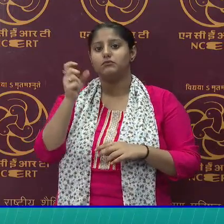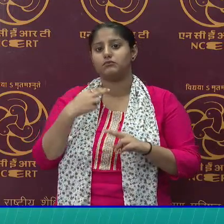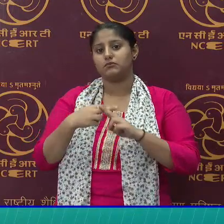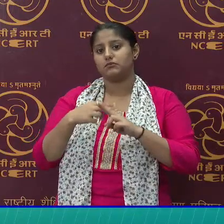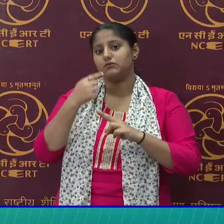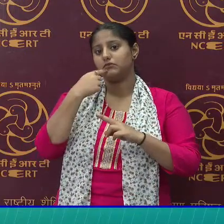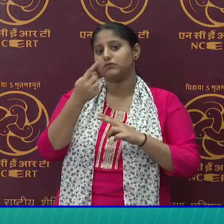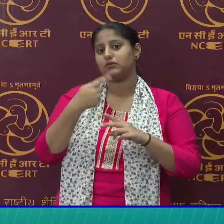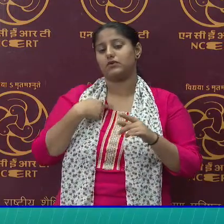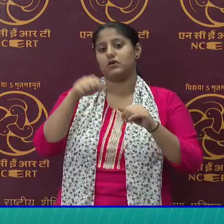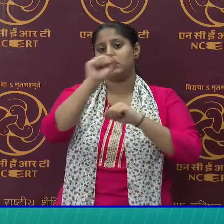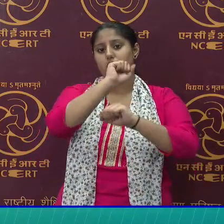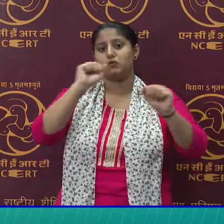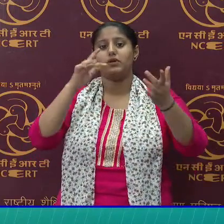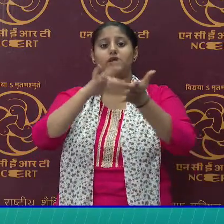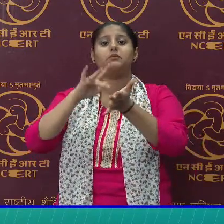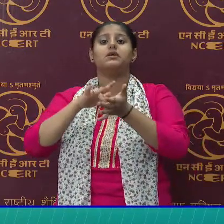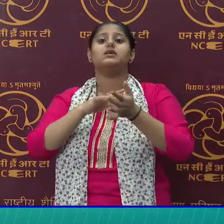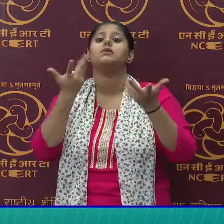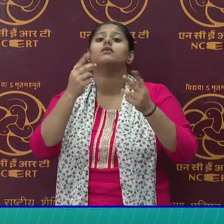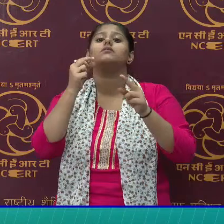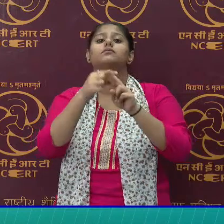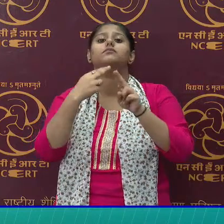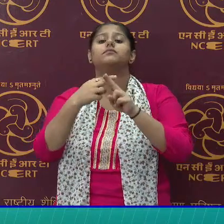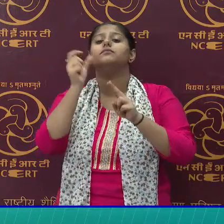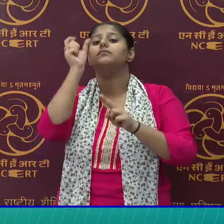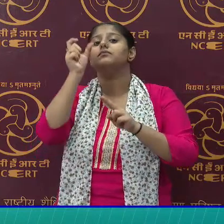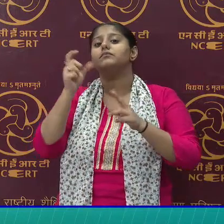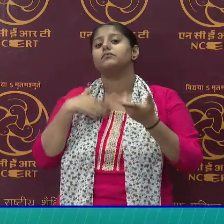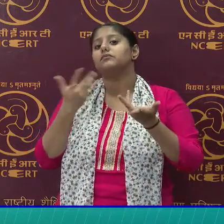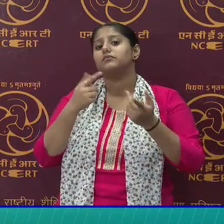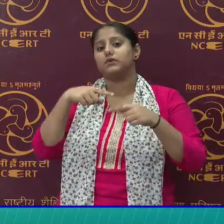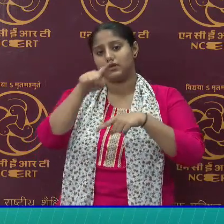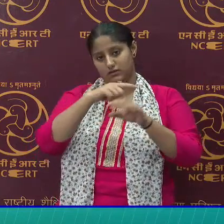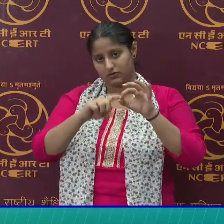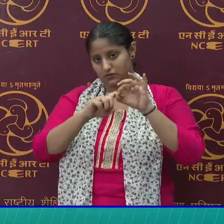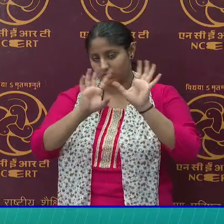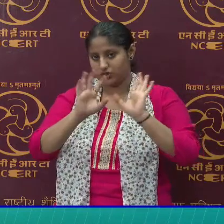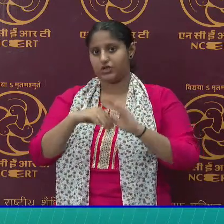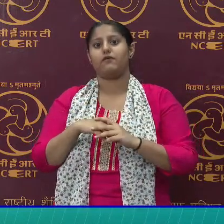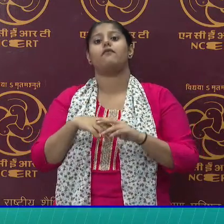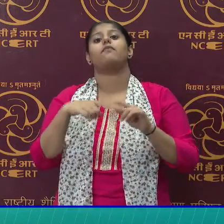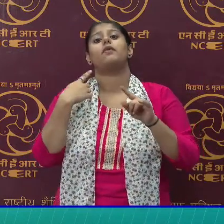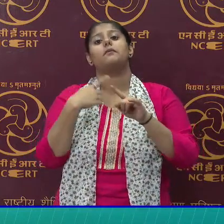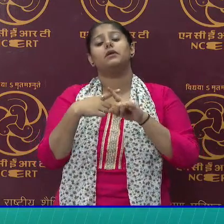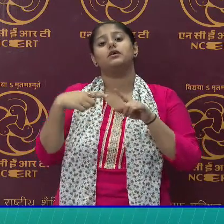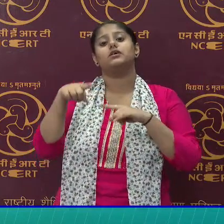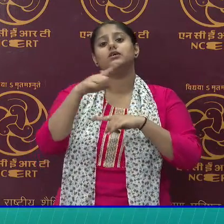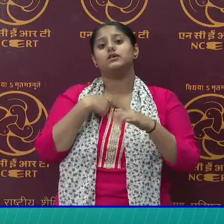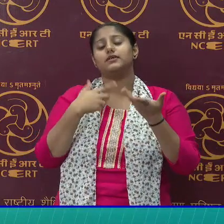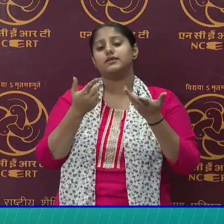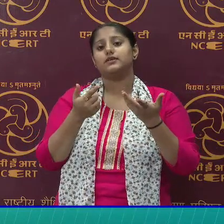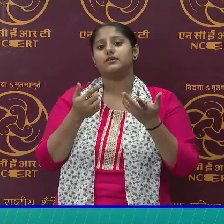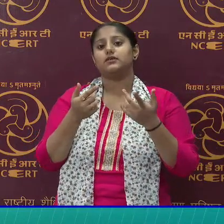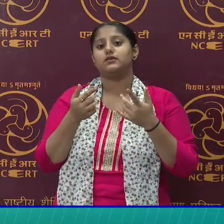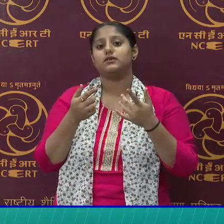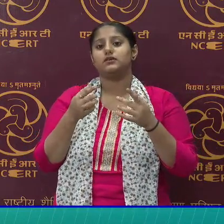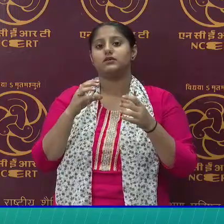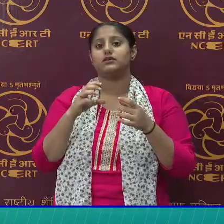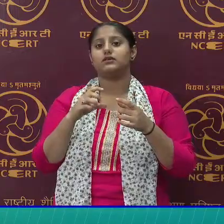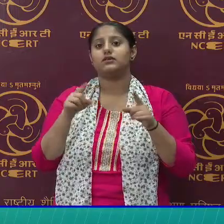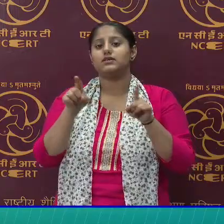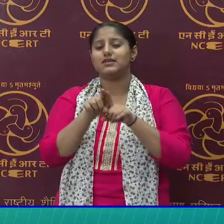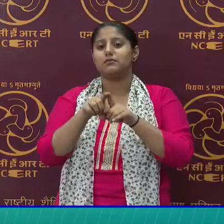in your region, in your locality? That is one question. And we have, it's almost like a